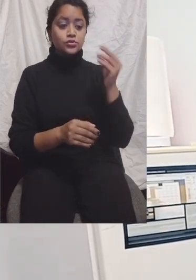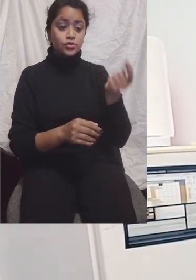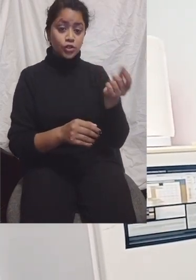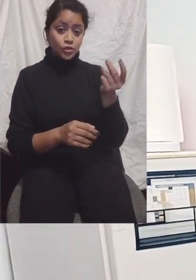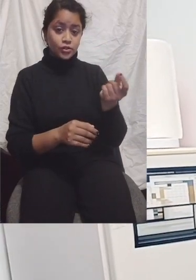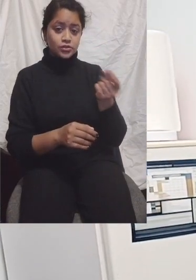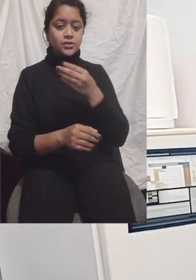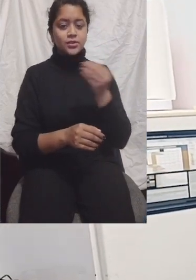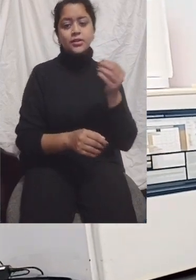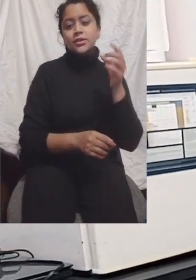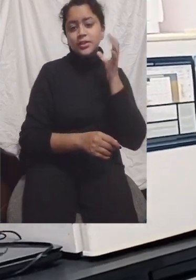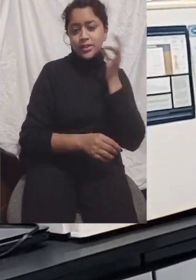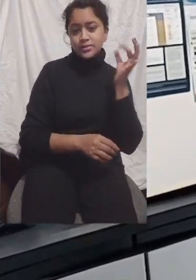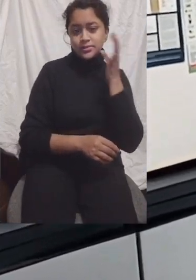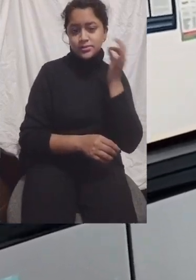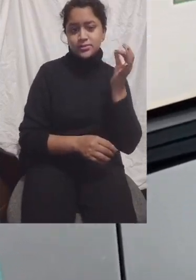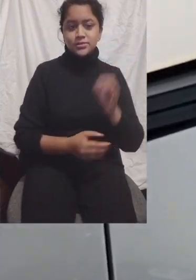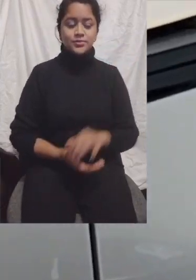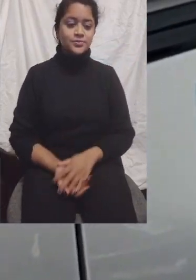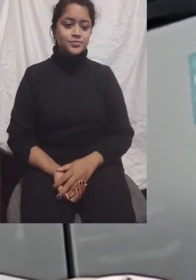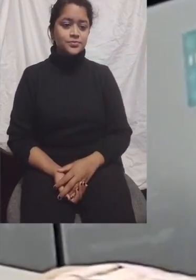and cats.